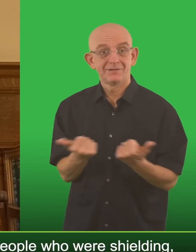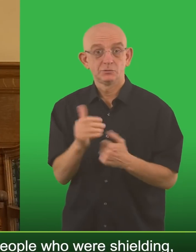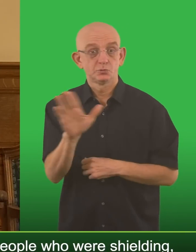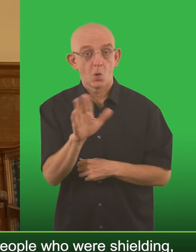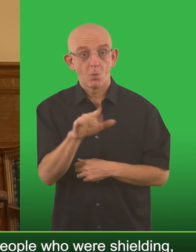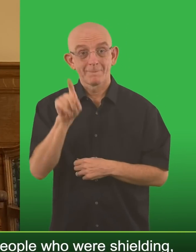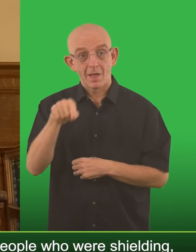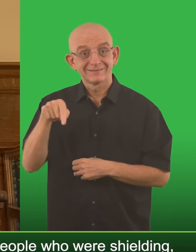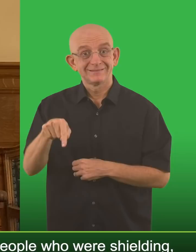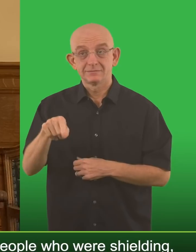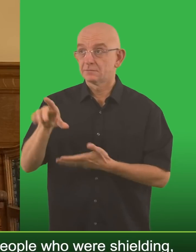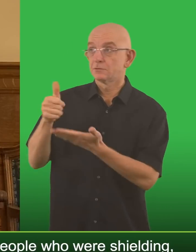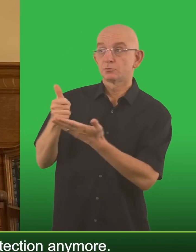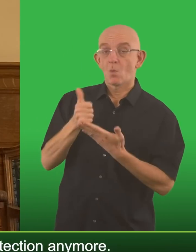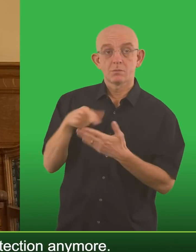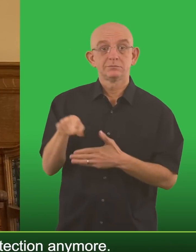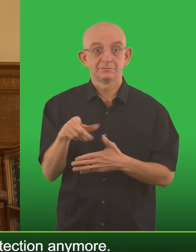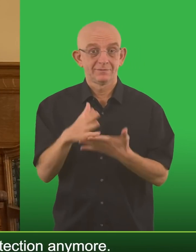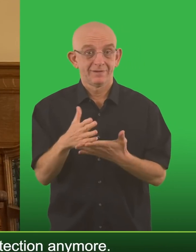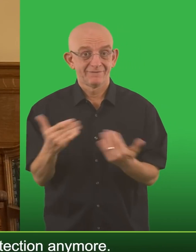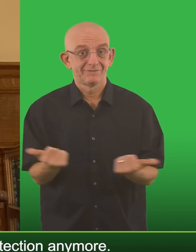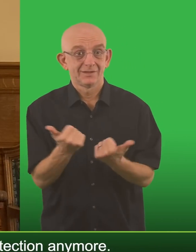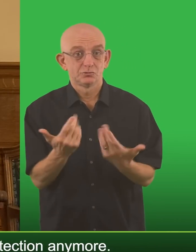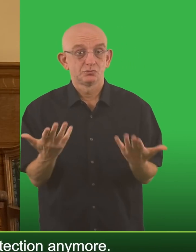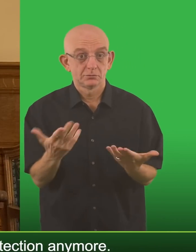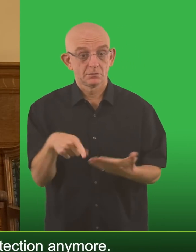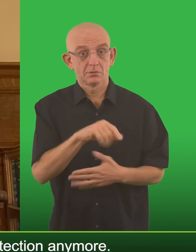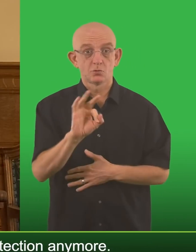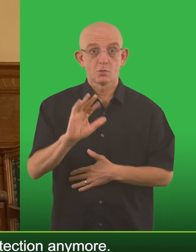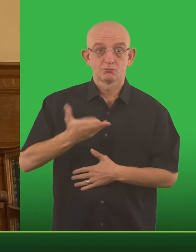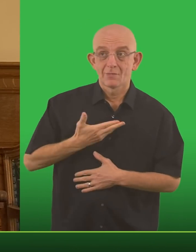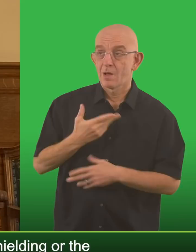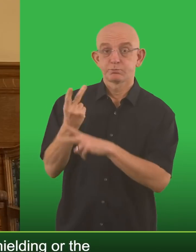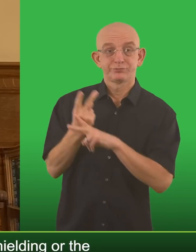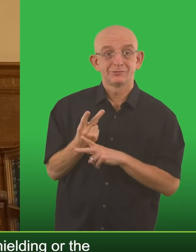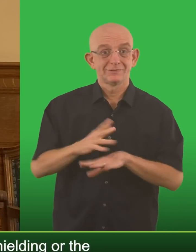it's just that the support for shielding has ended and they don't have any rights or protection anymore.